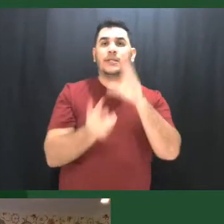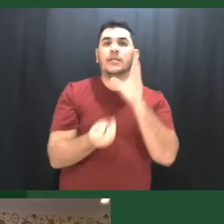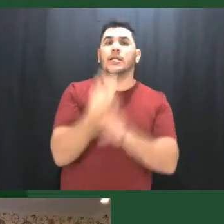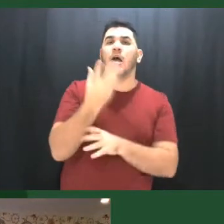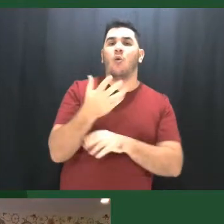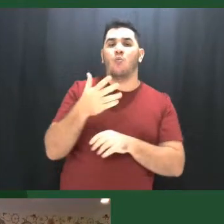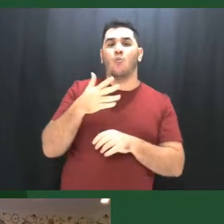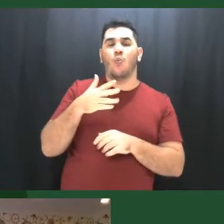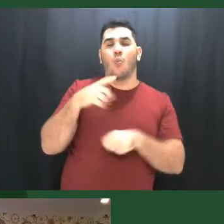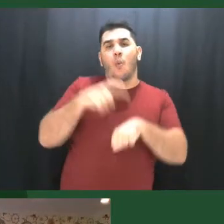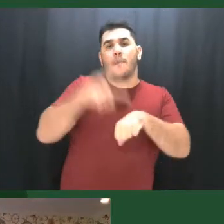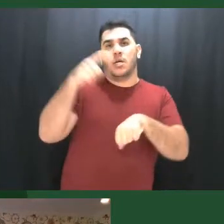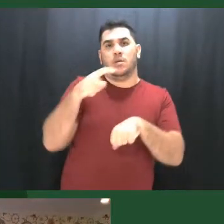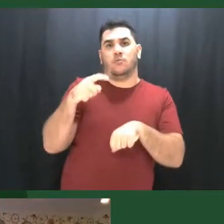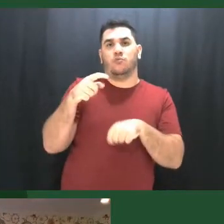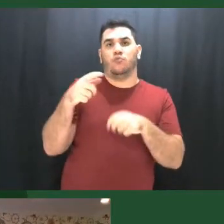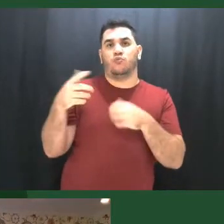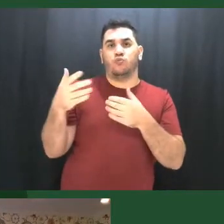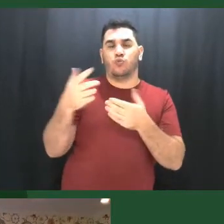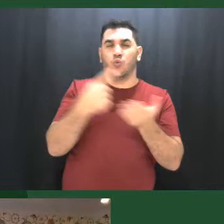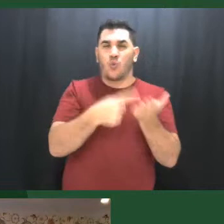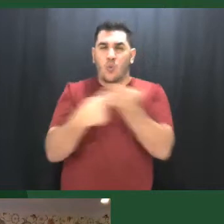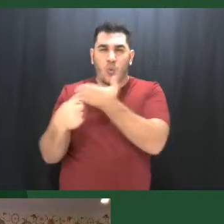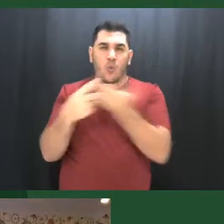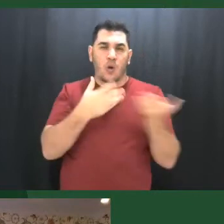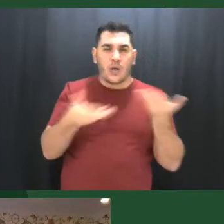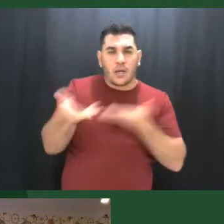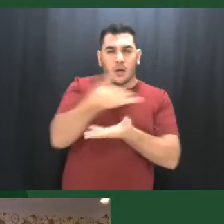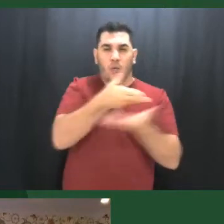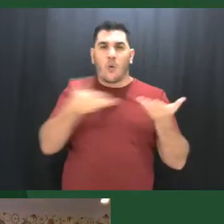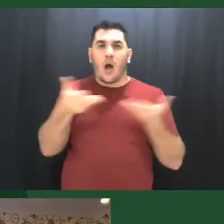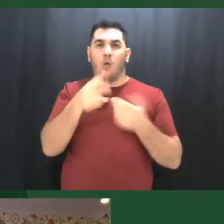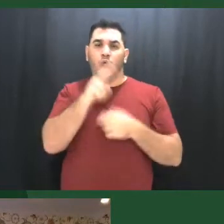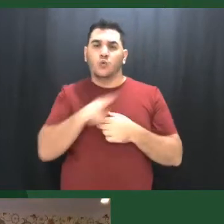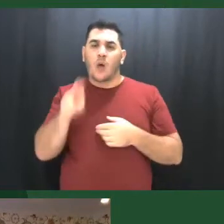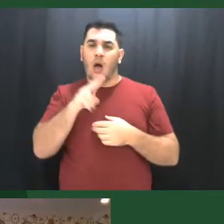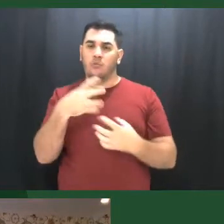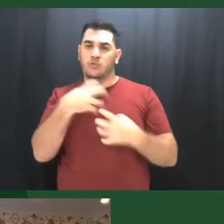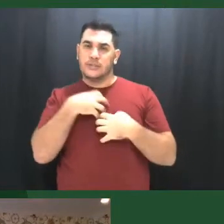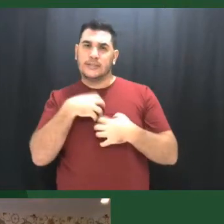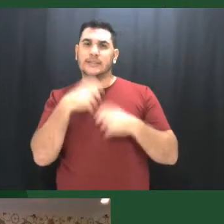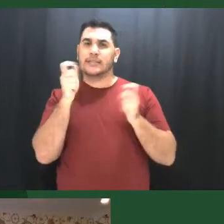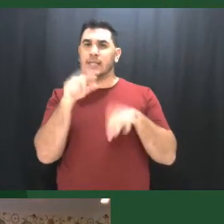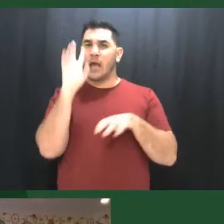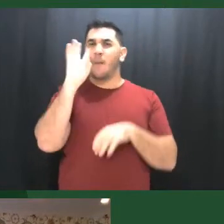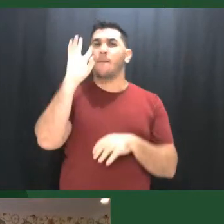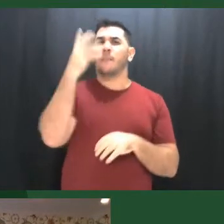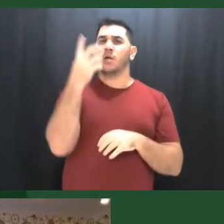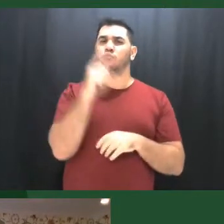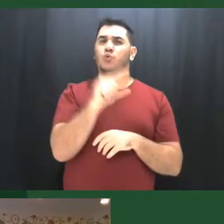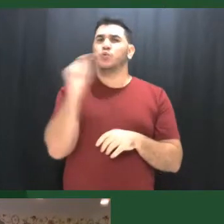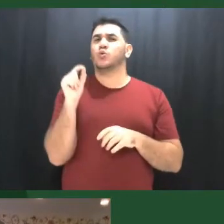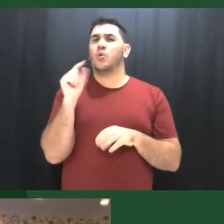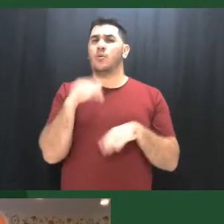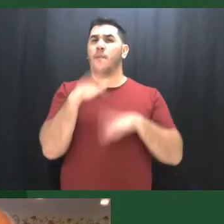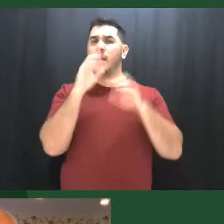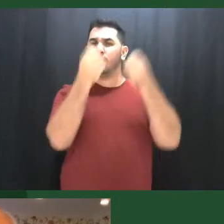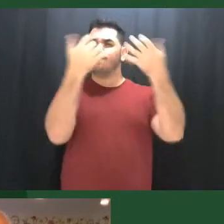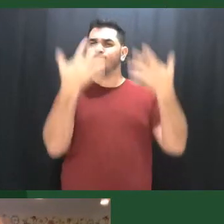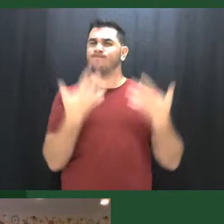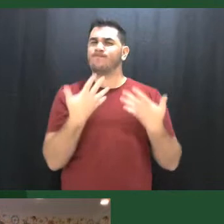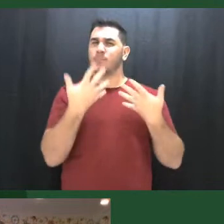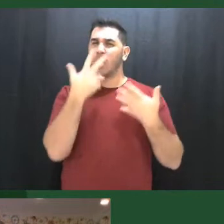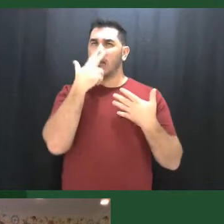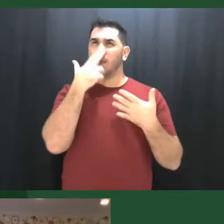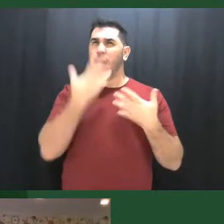until they feel they can make a very informed decision? Thank you, Simone. Very nice